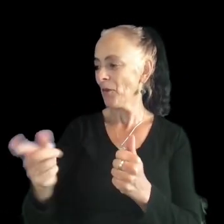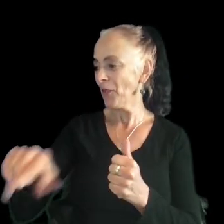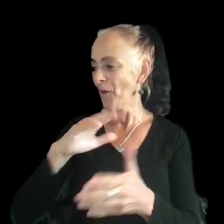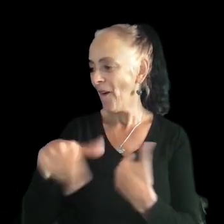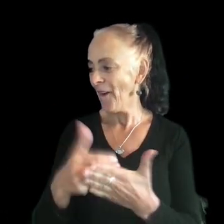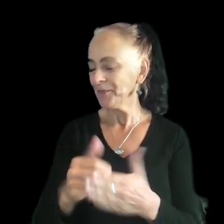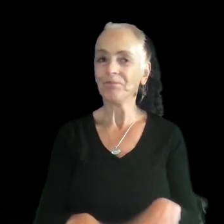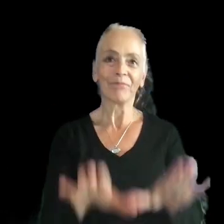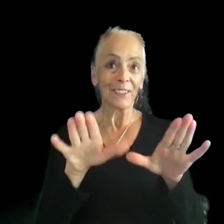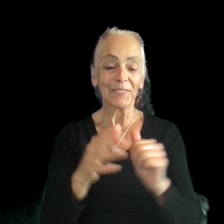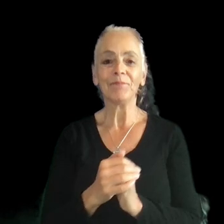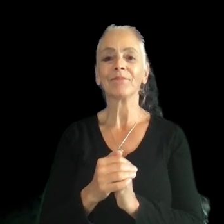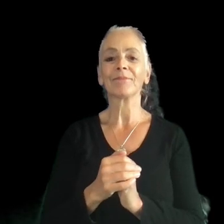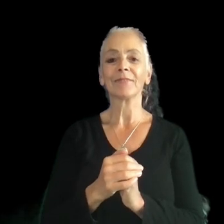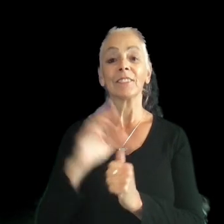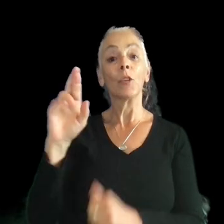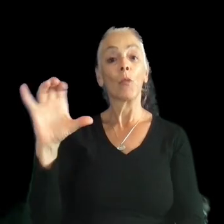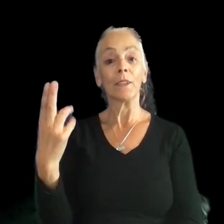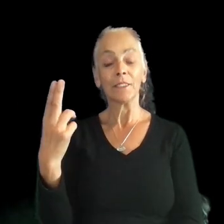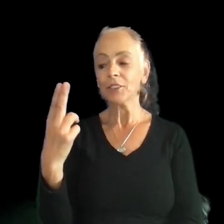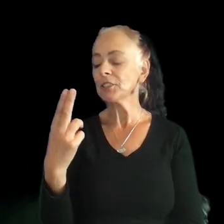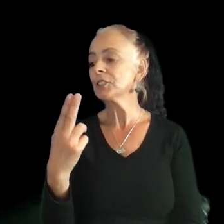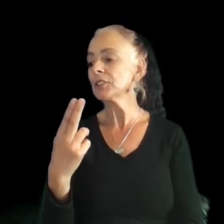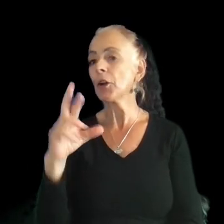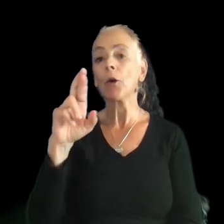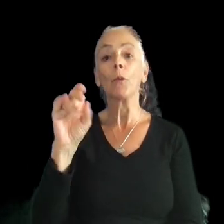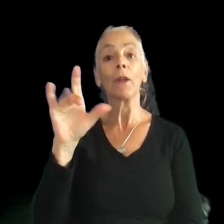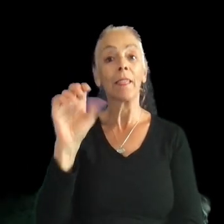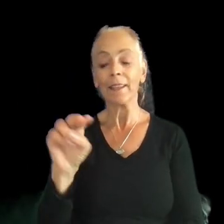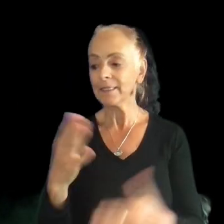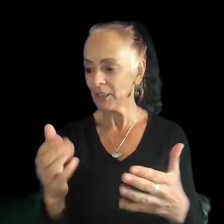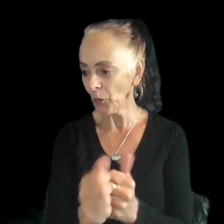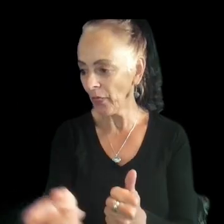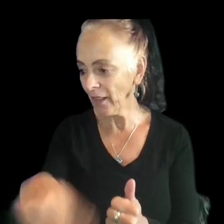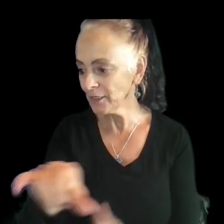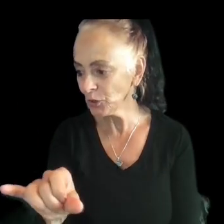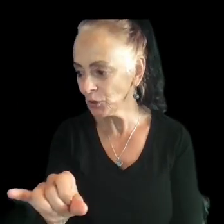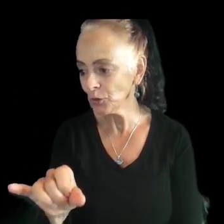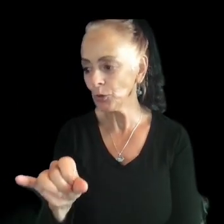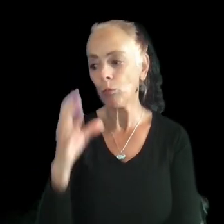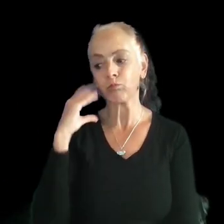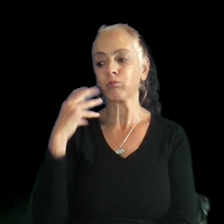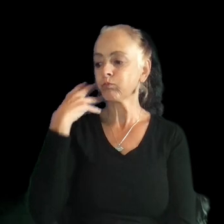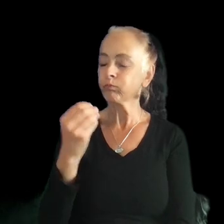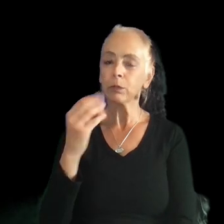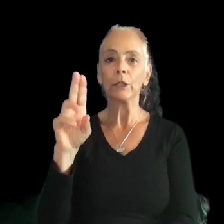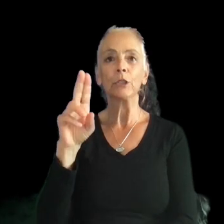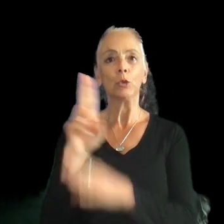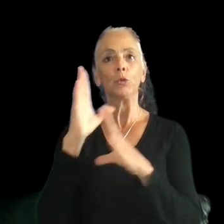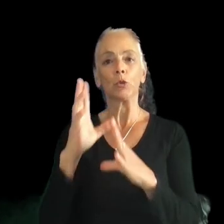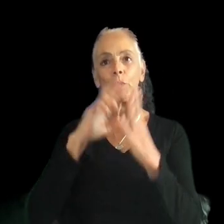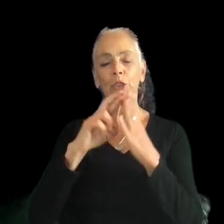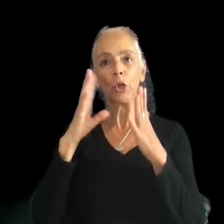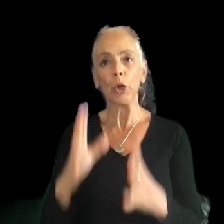awesome uh rich rich ridley here with us is a seasonal user researcher with emphasis